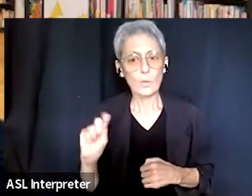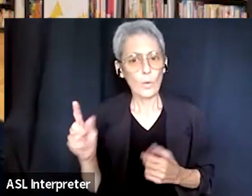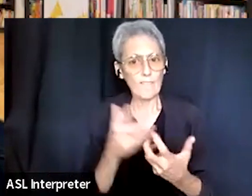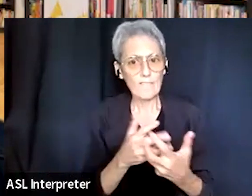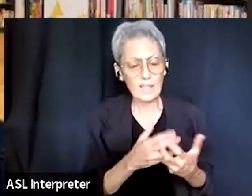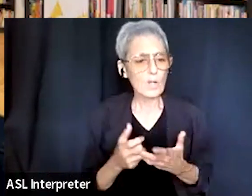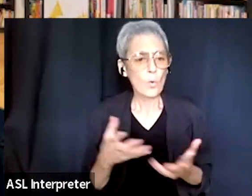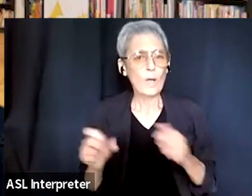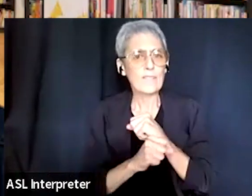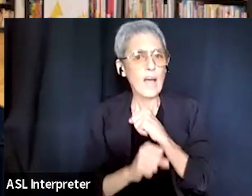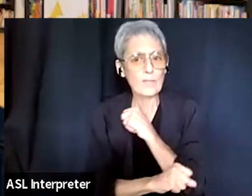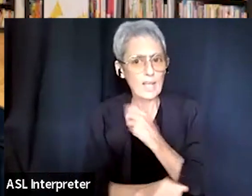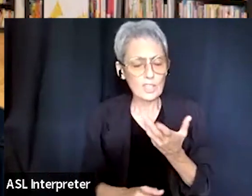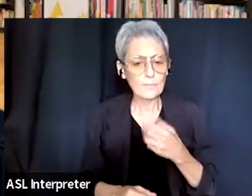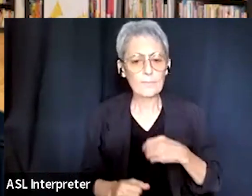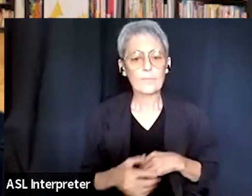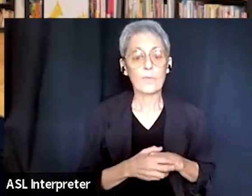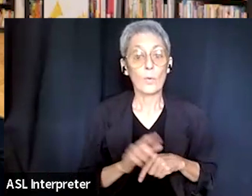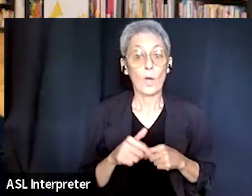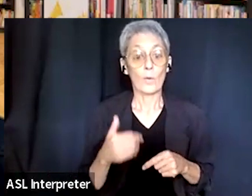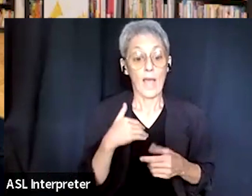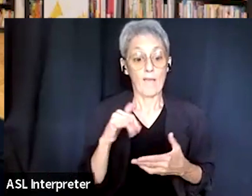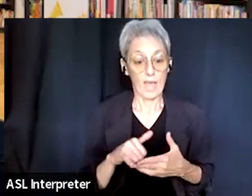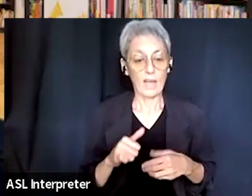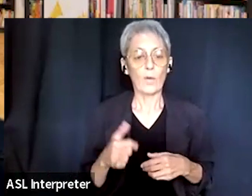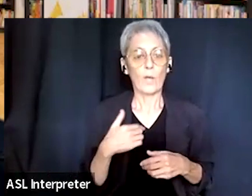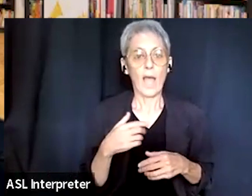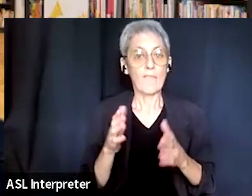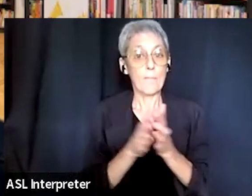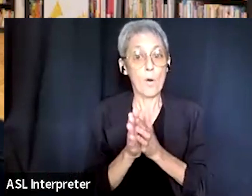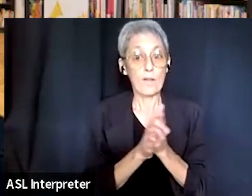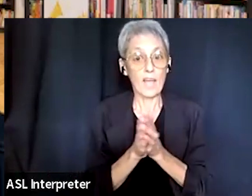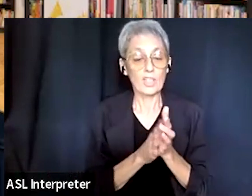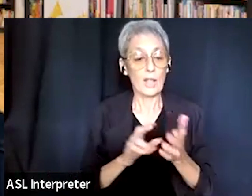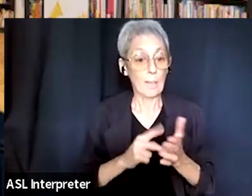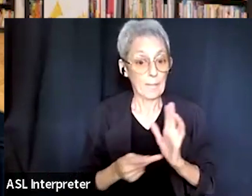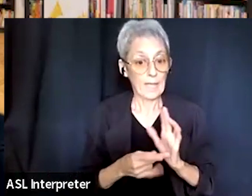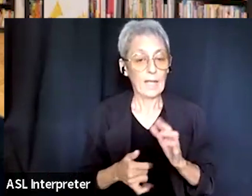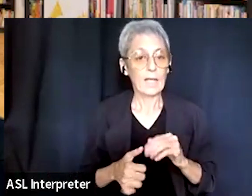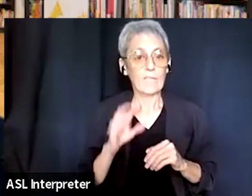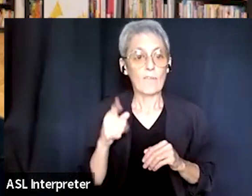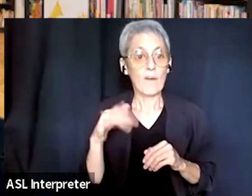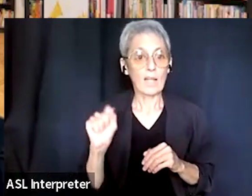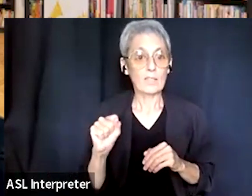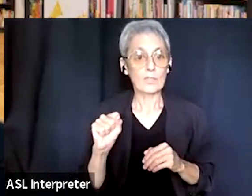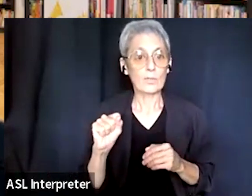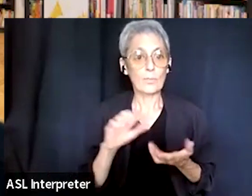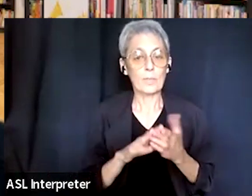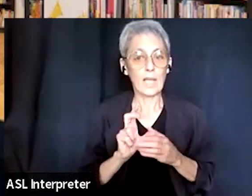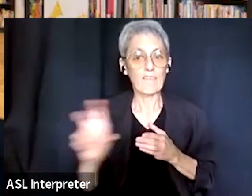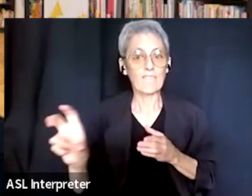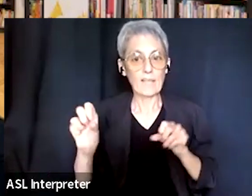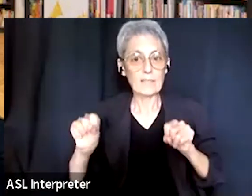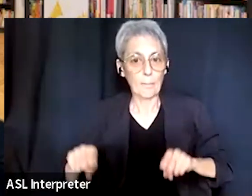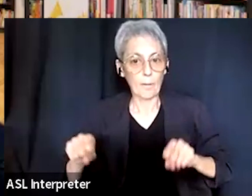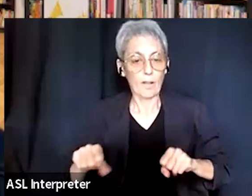phonics build on? Because when we've got that motivation, that meaning for phonics to be investable, because it helps me